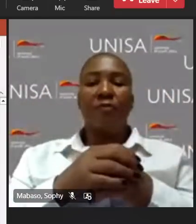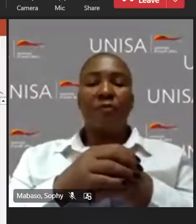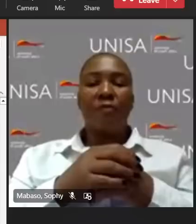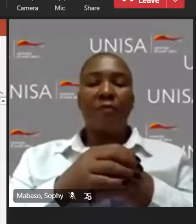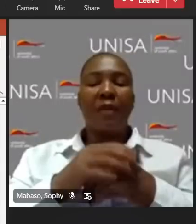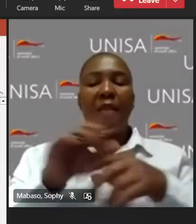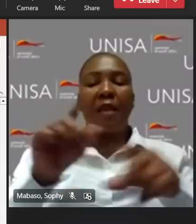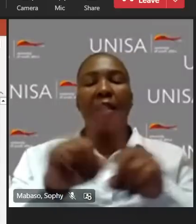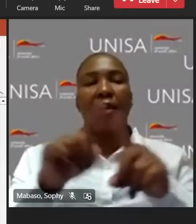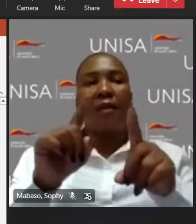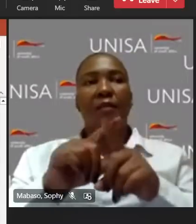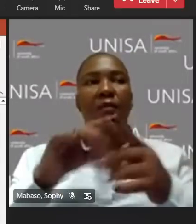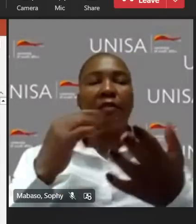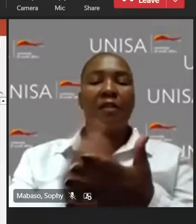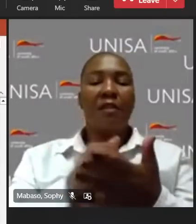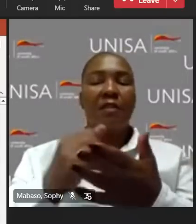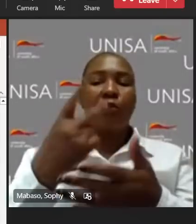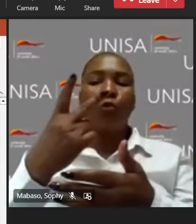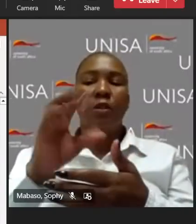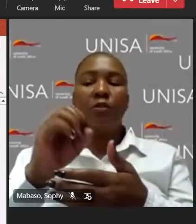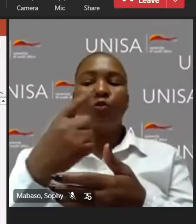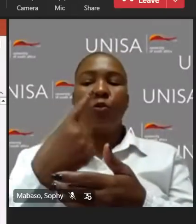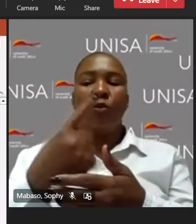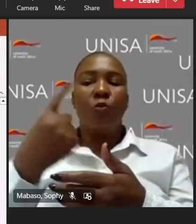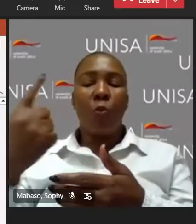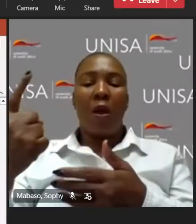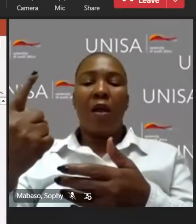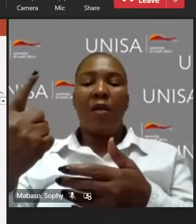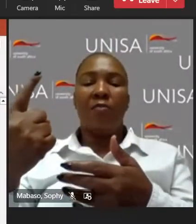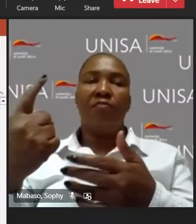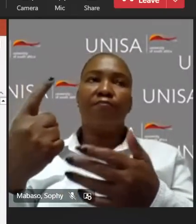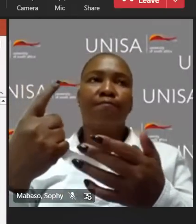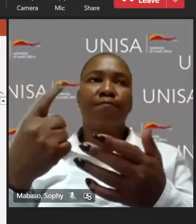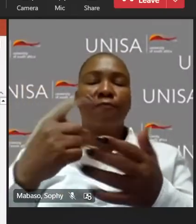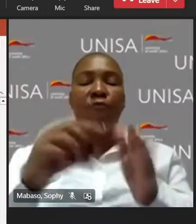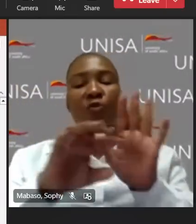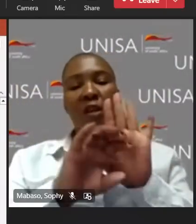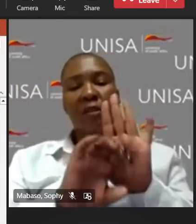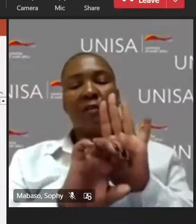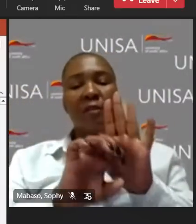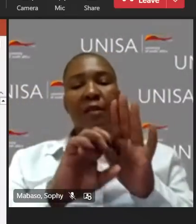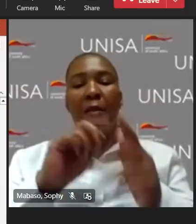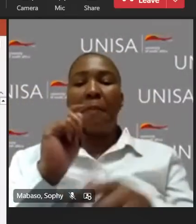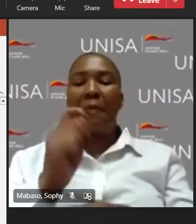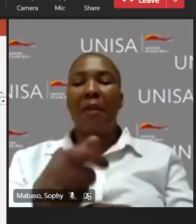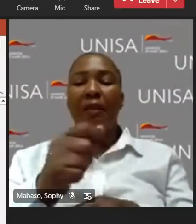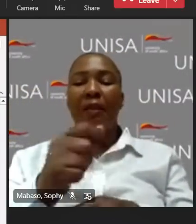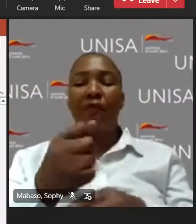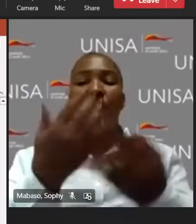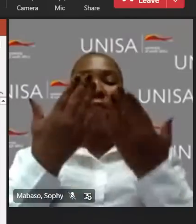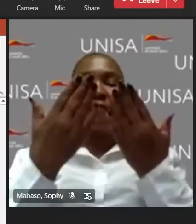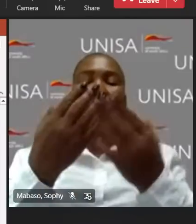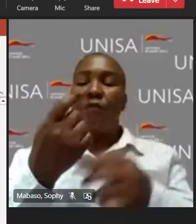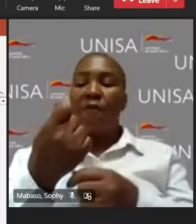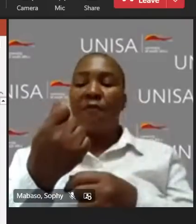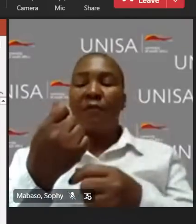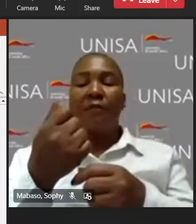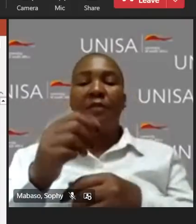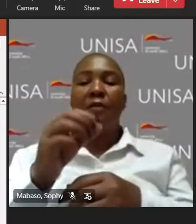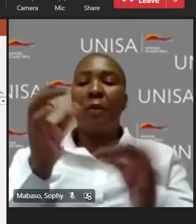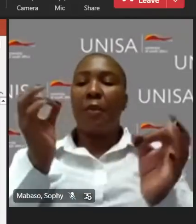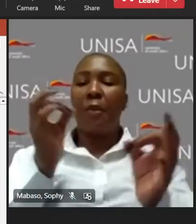registered in 2021 and you never paid your fees for the next year or